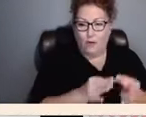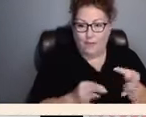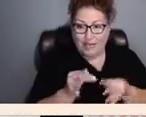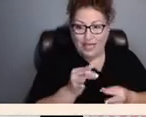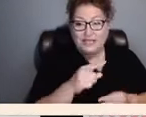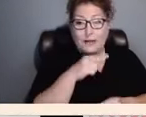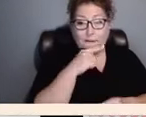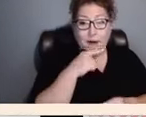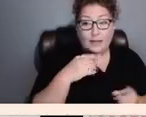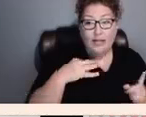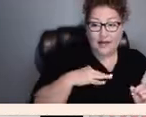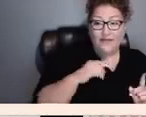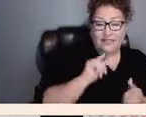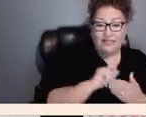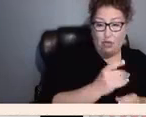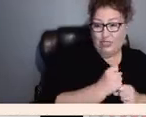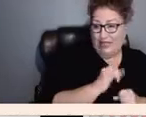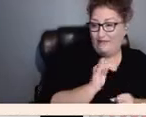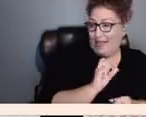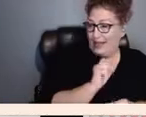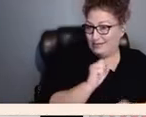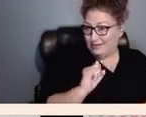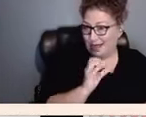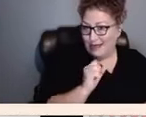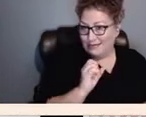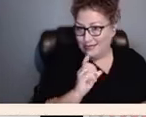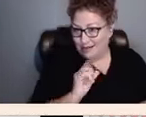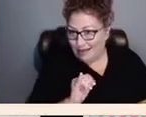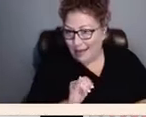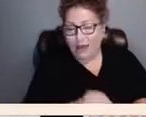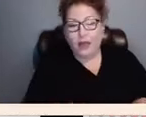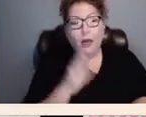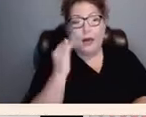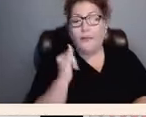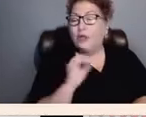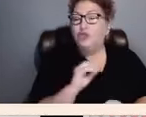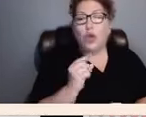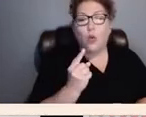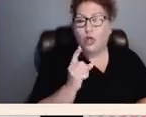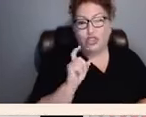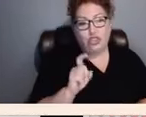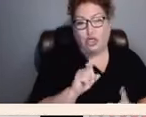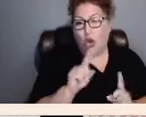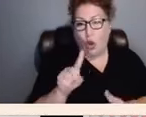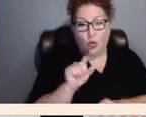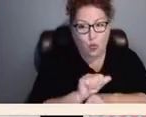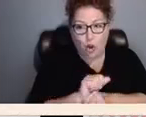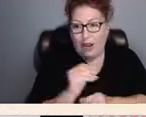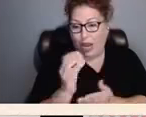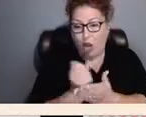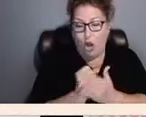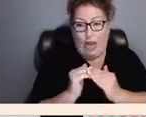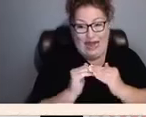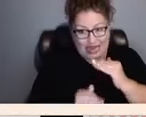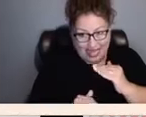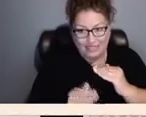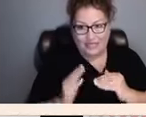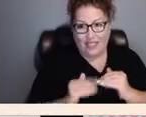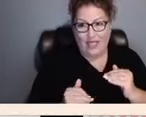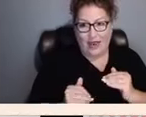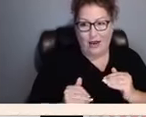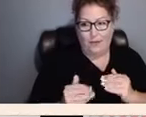you're on? Because nobody should be going to work and earning less than they were before. And that